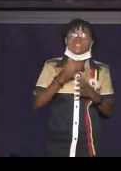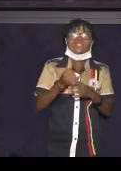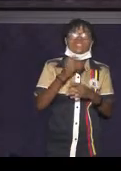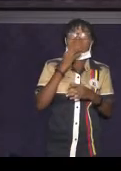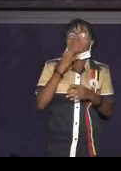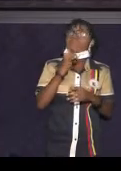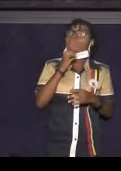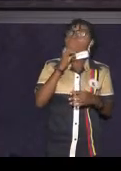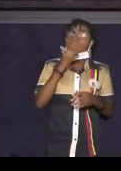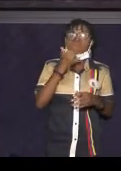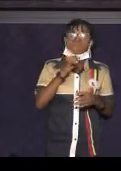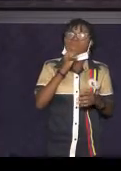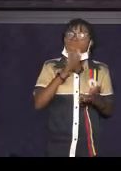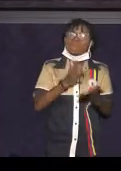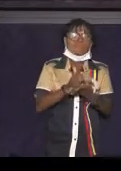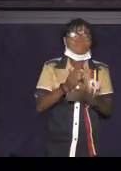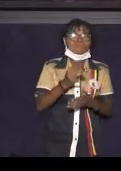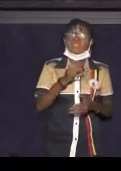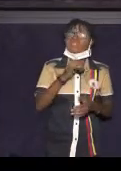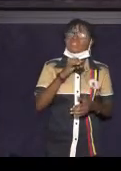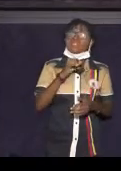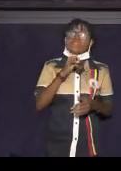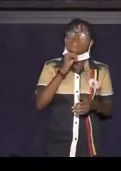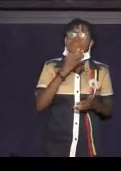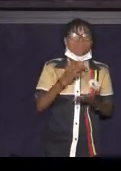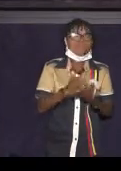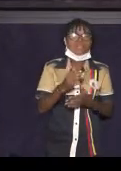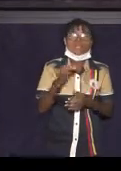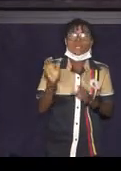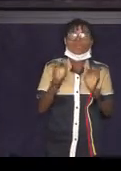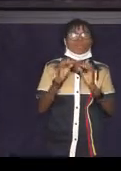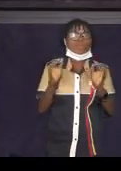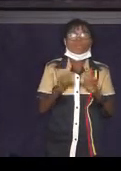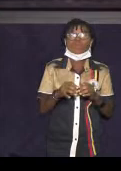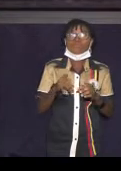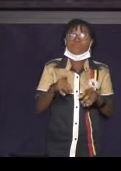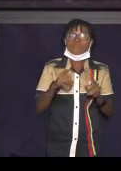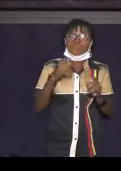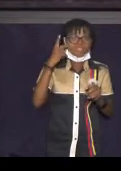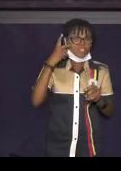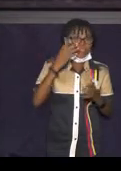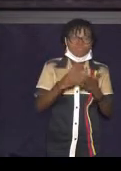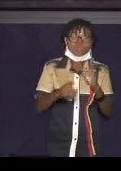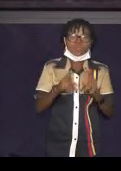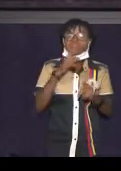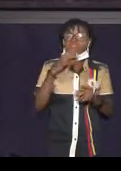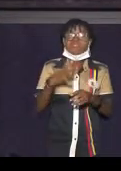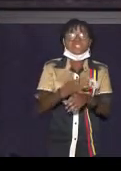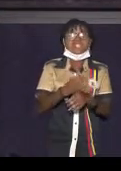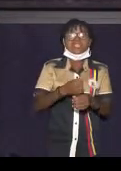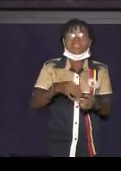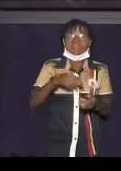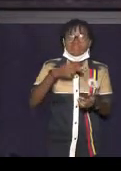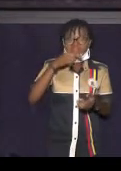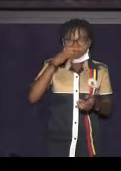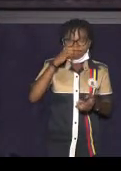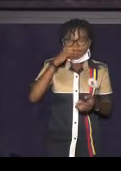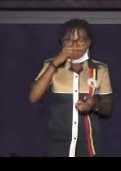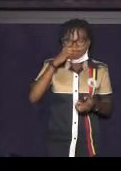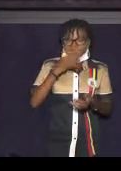This is not good for human at all, but we see how some people taking cocaine and it causes some